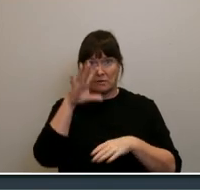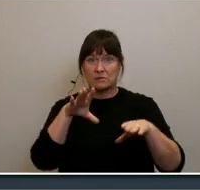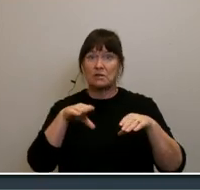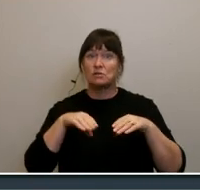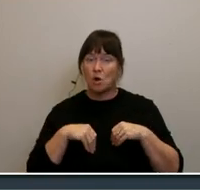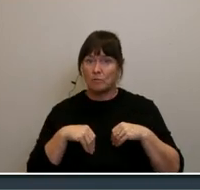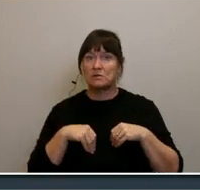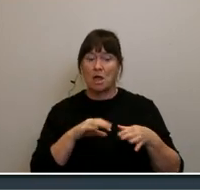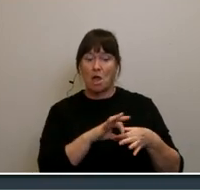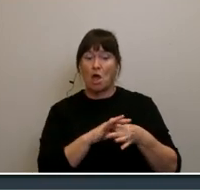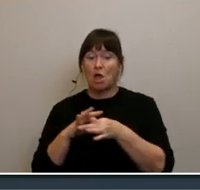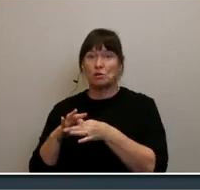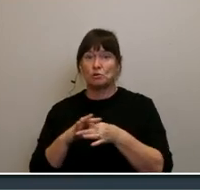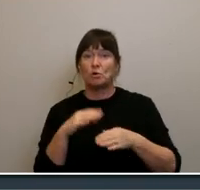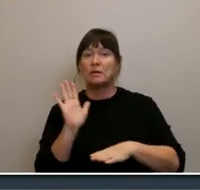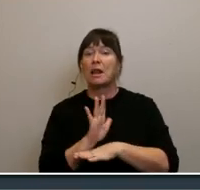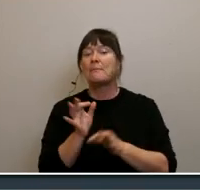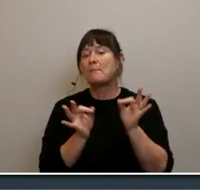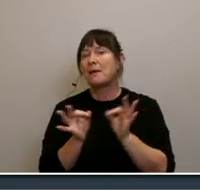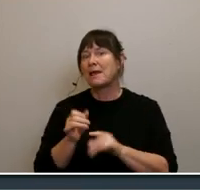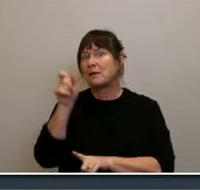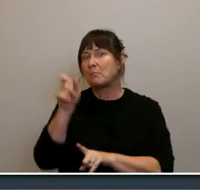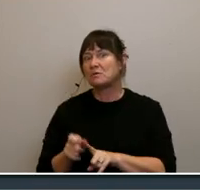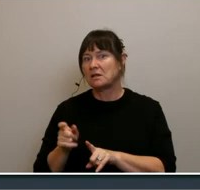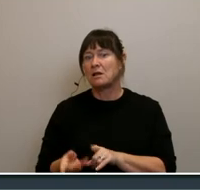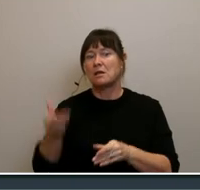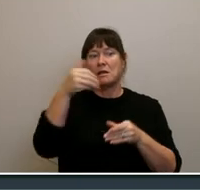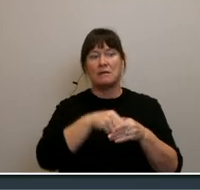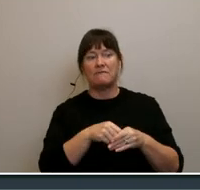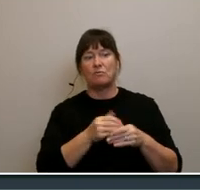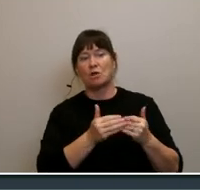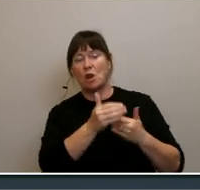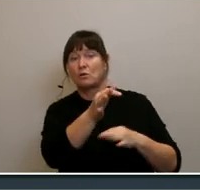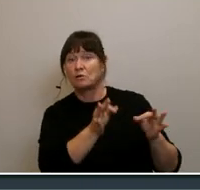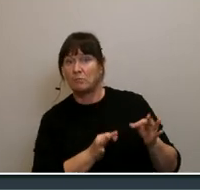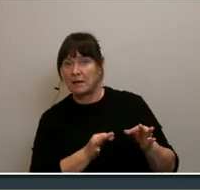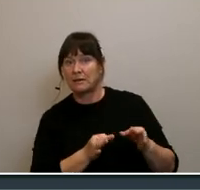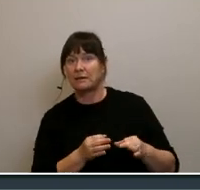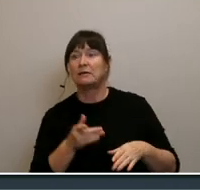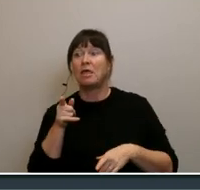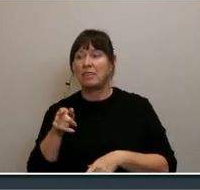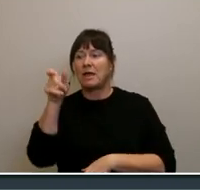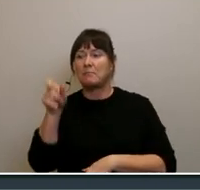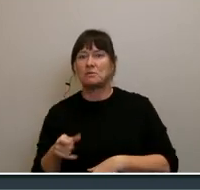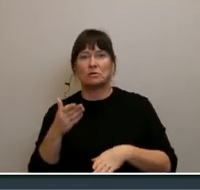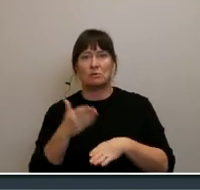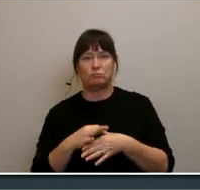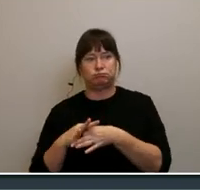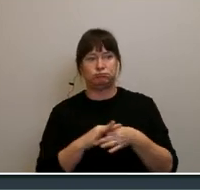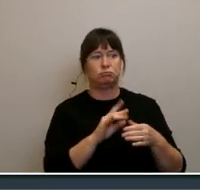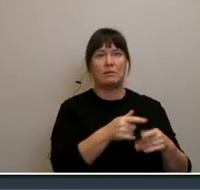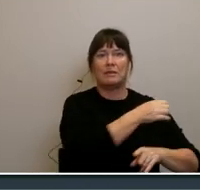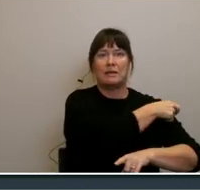planner, that would work very well with the Regional Council's climate ambassador. We believe